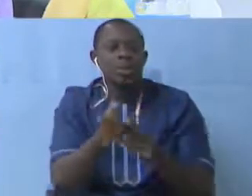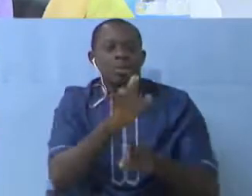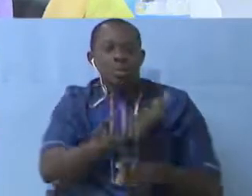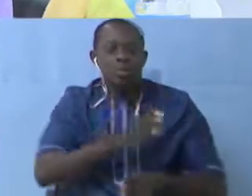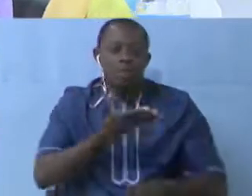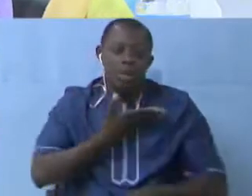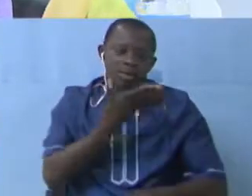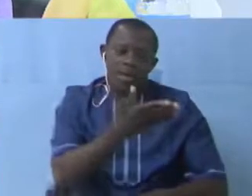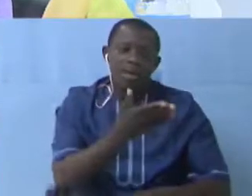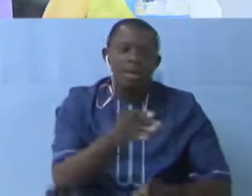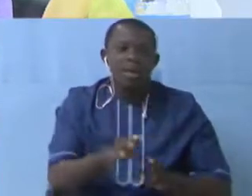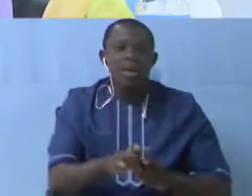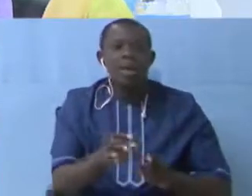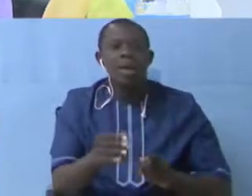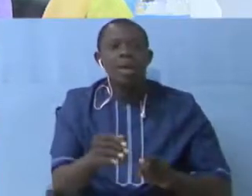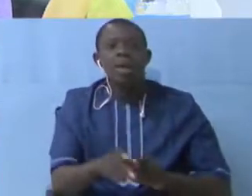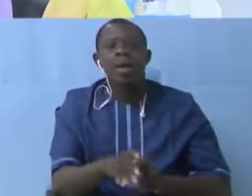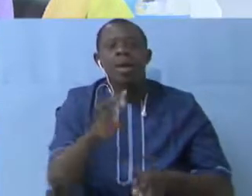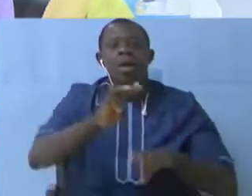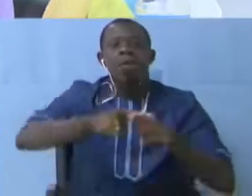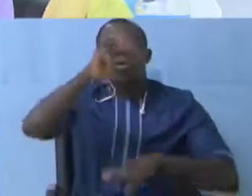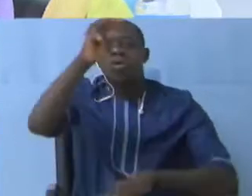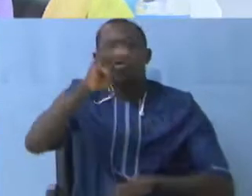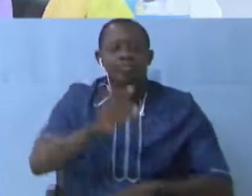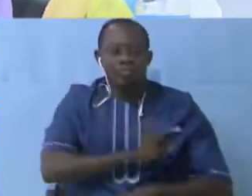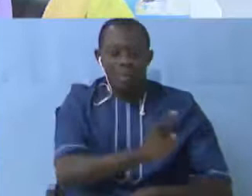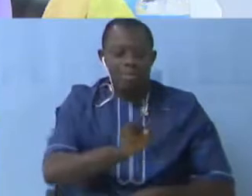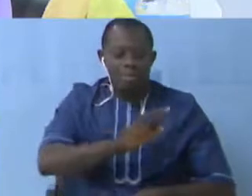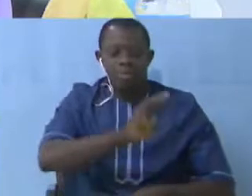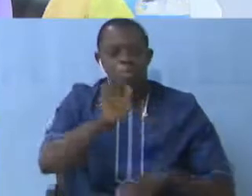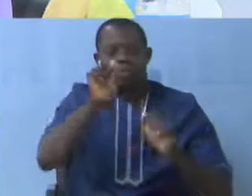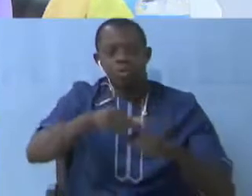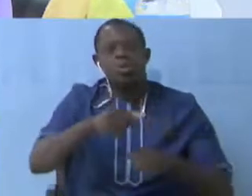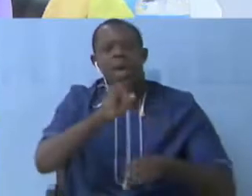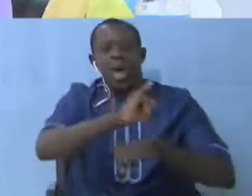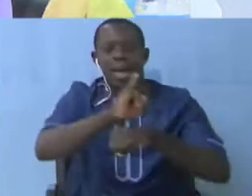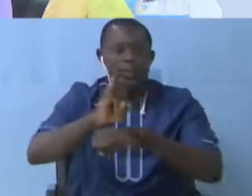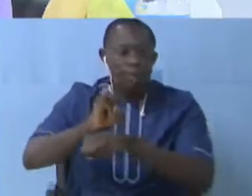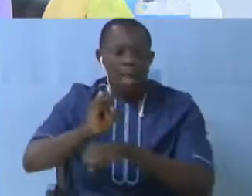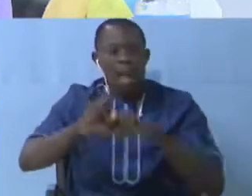blend. Most of them wouldn't identify as such.